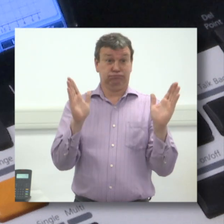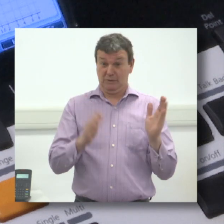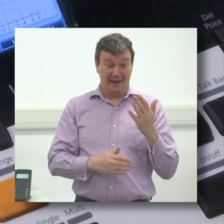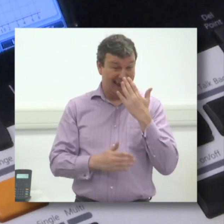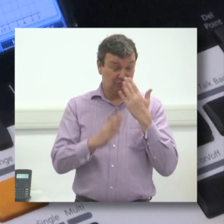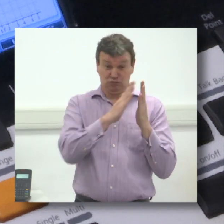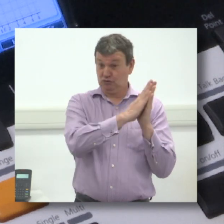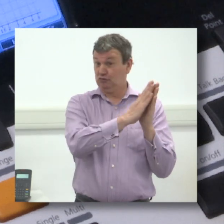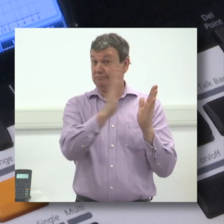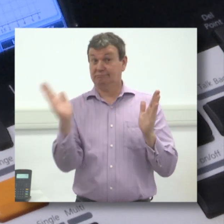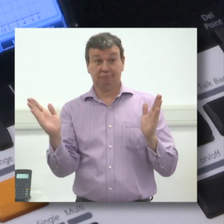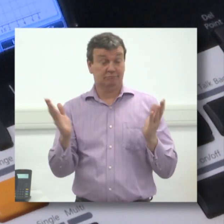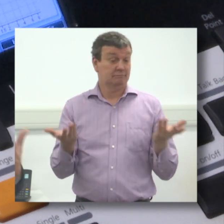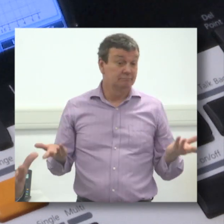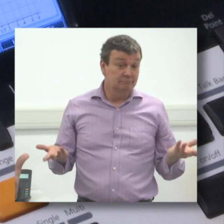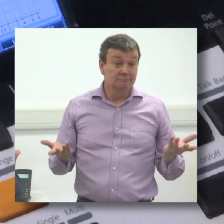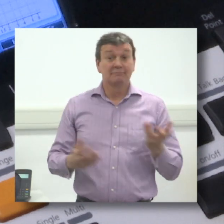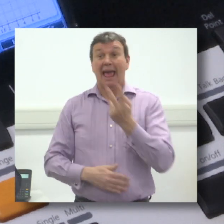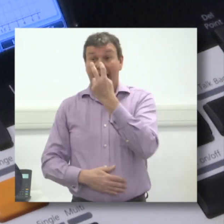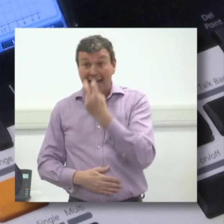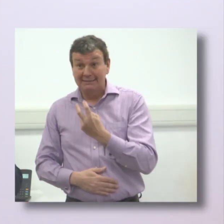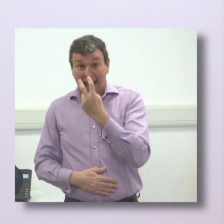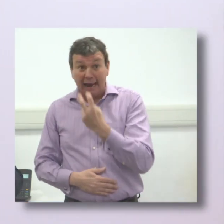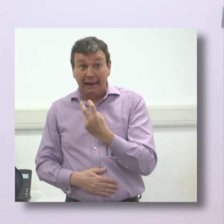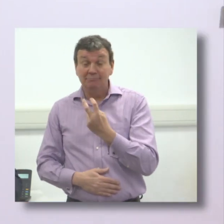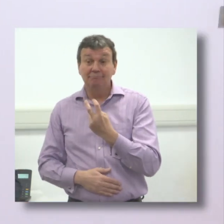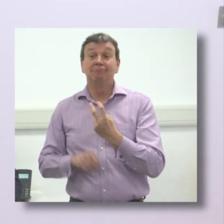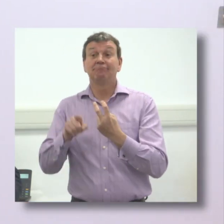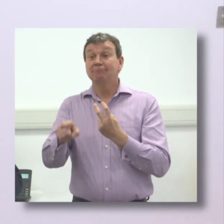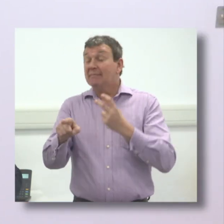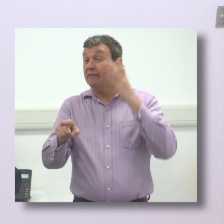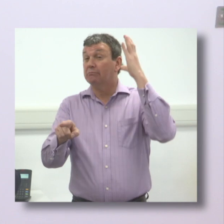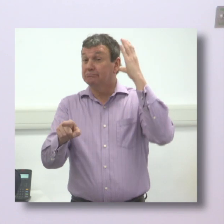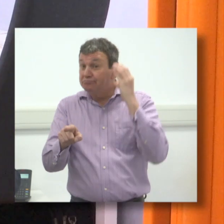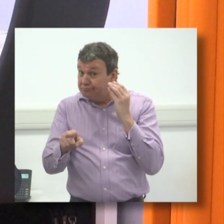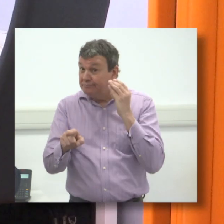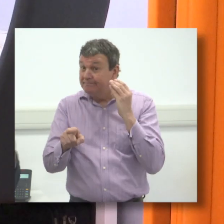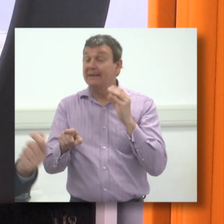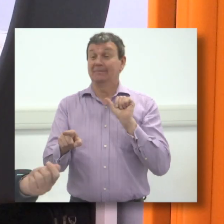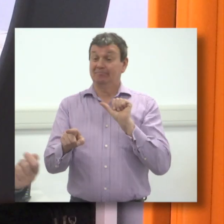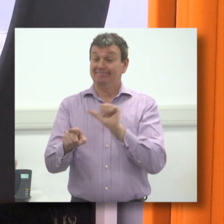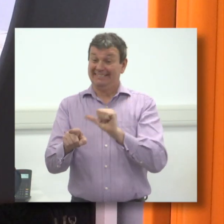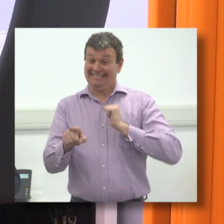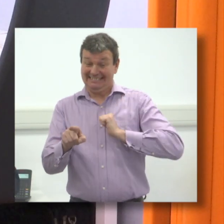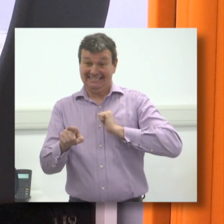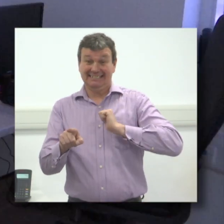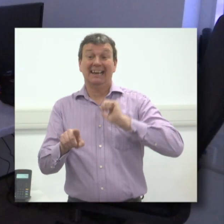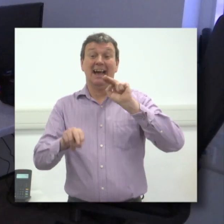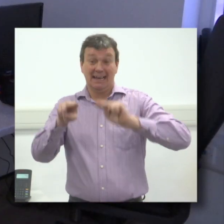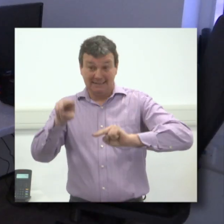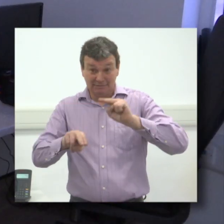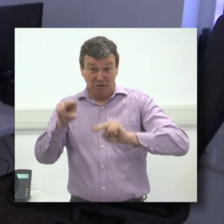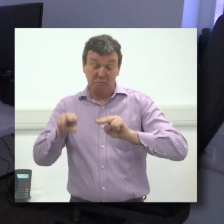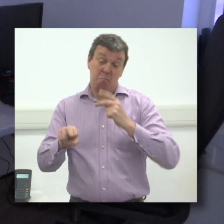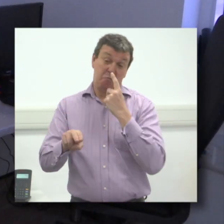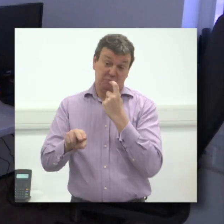will actually be benefiting. We'll have our elderly people with hearing problems that will need assessment and